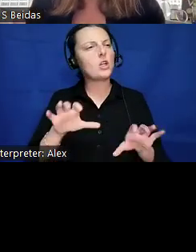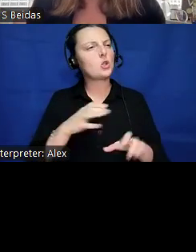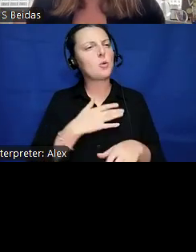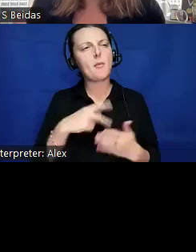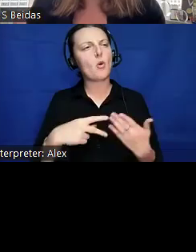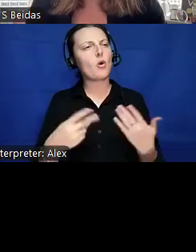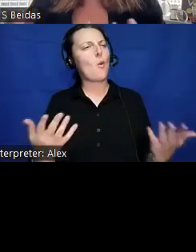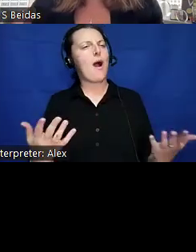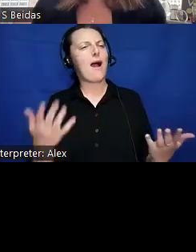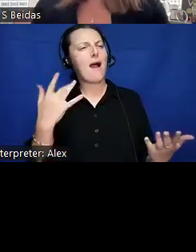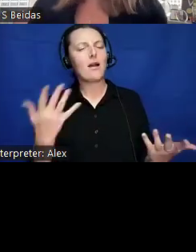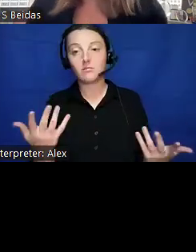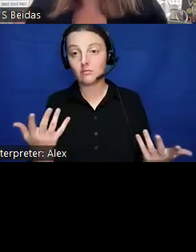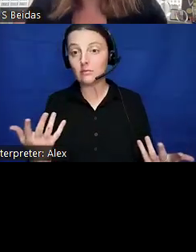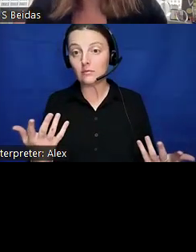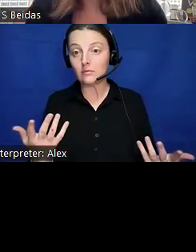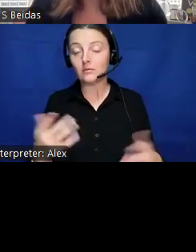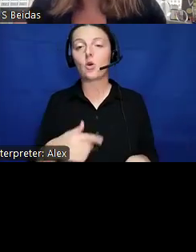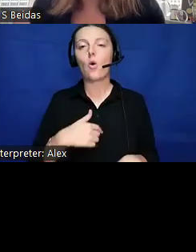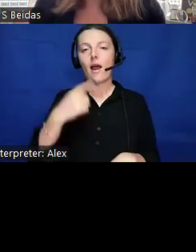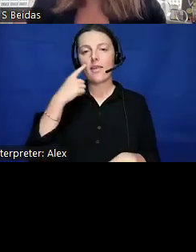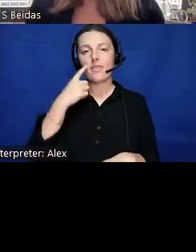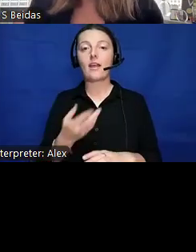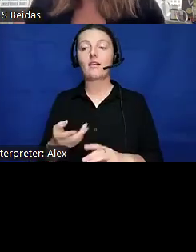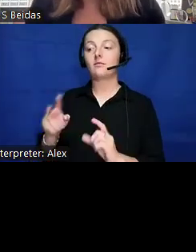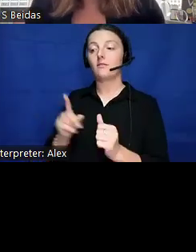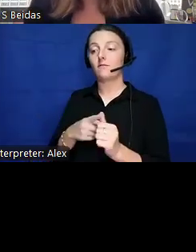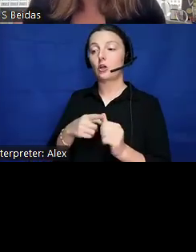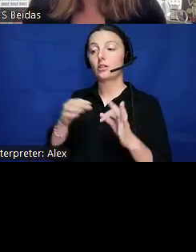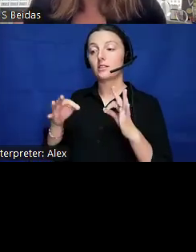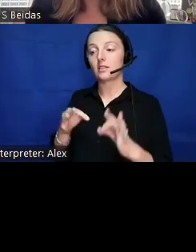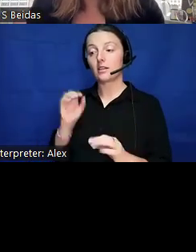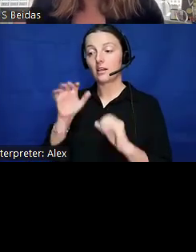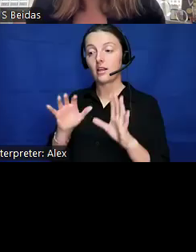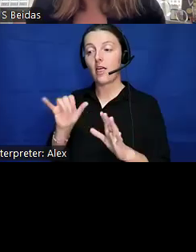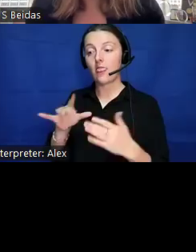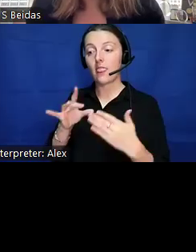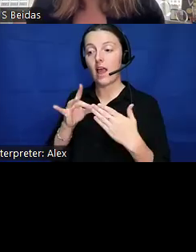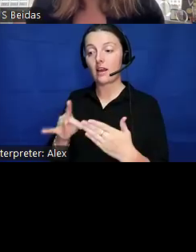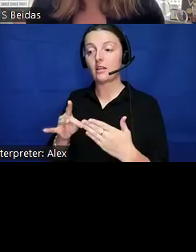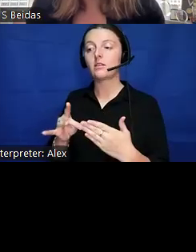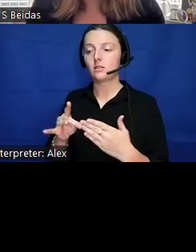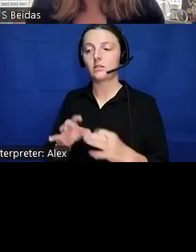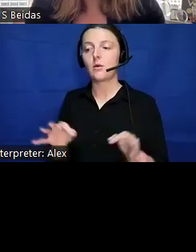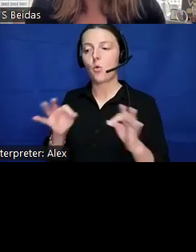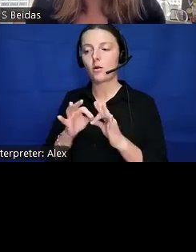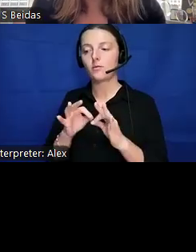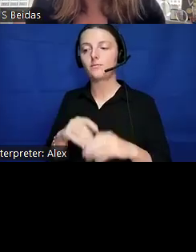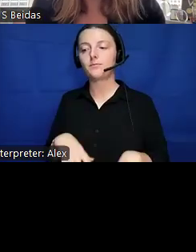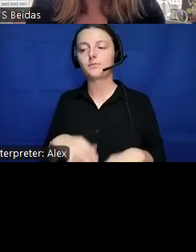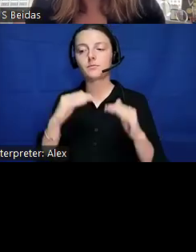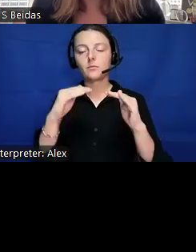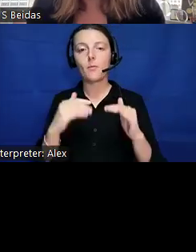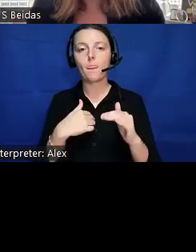program? And so I think really leading with that lens is very important. I won't cover this in great depth, but I just want to call out that